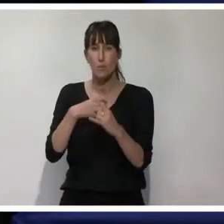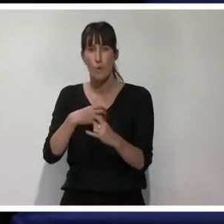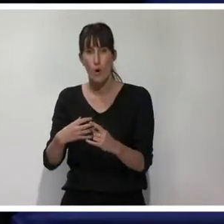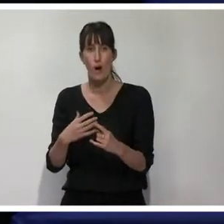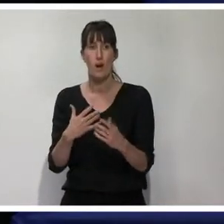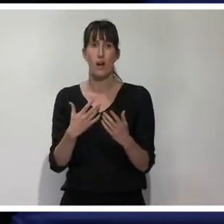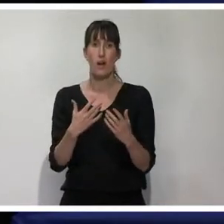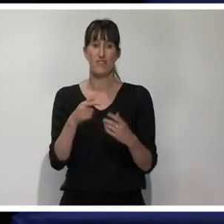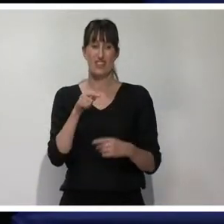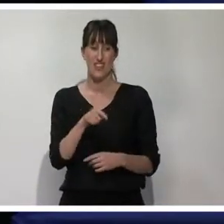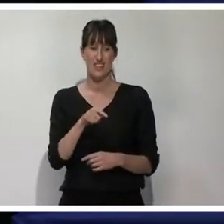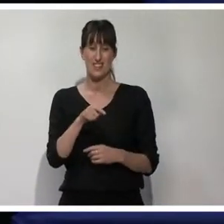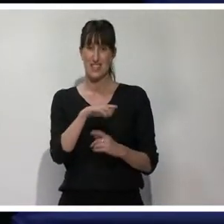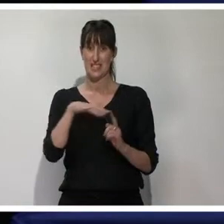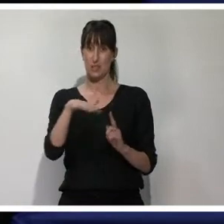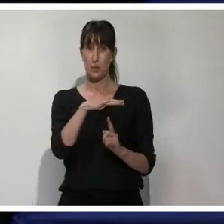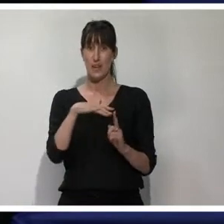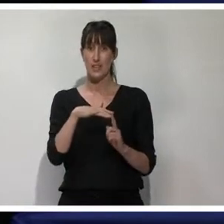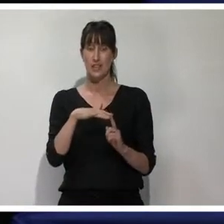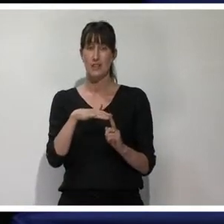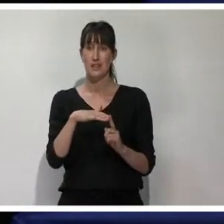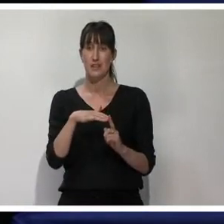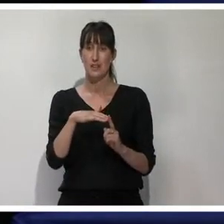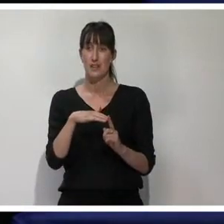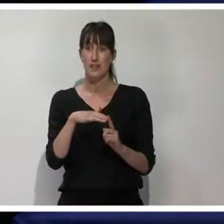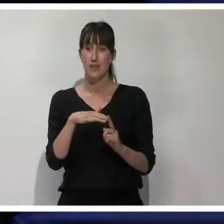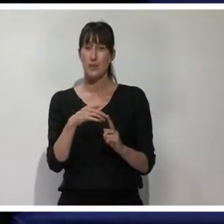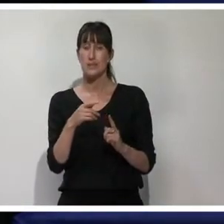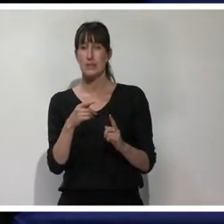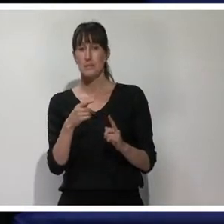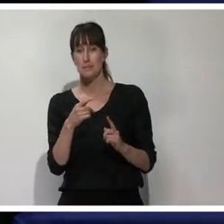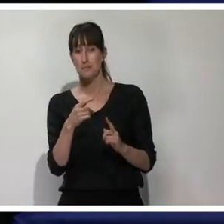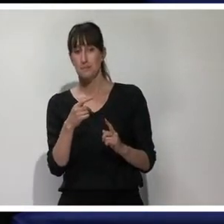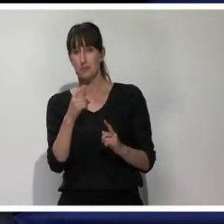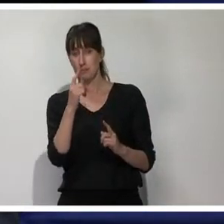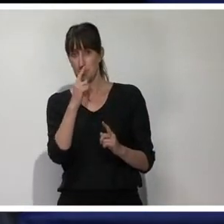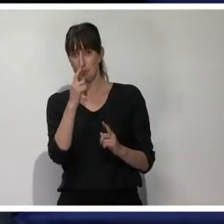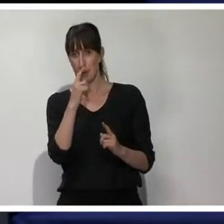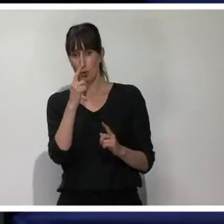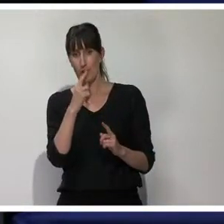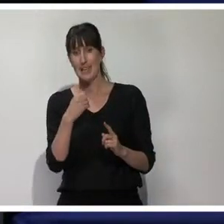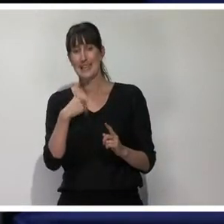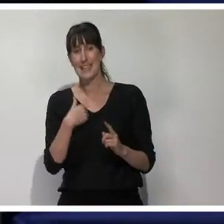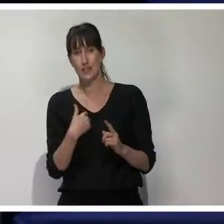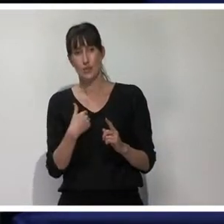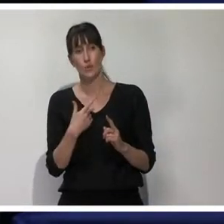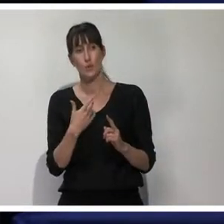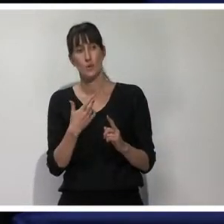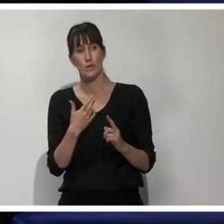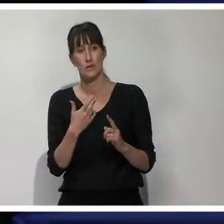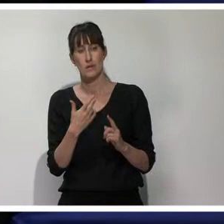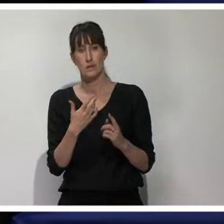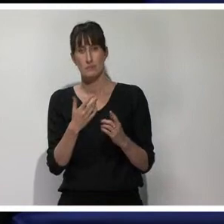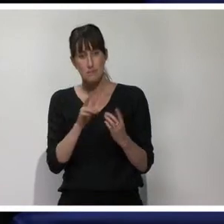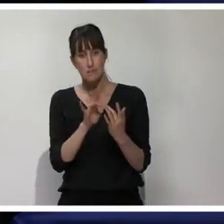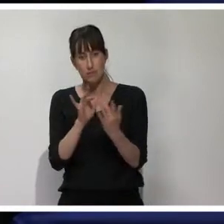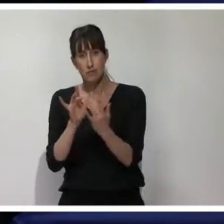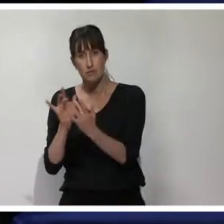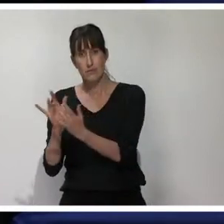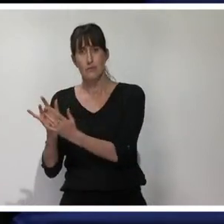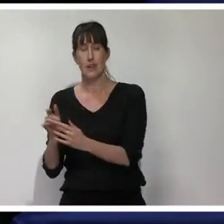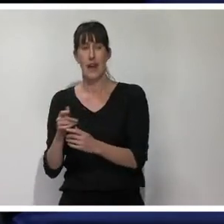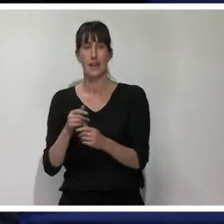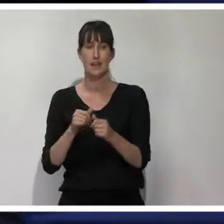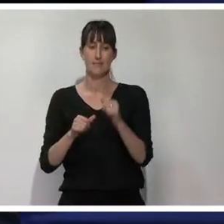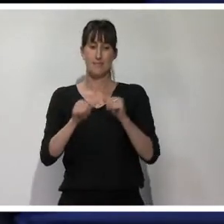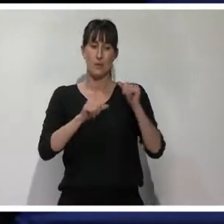a number, including 3 who tested positive as well, so then it's a matter of having a conversation and going right back